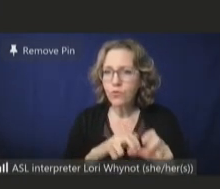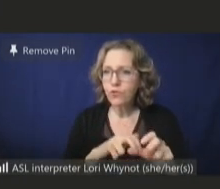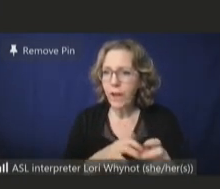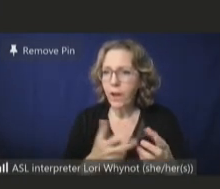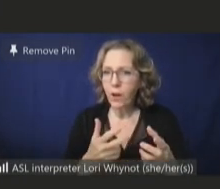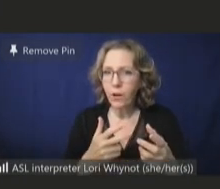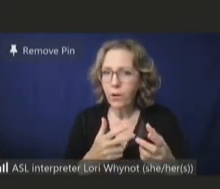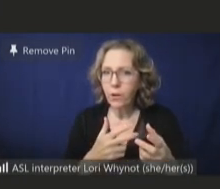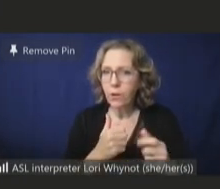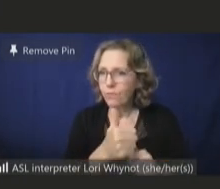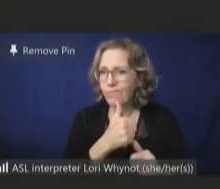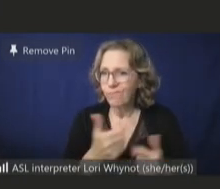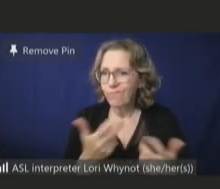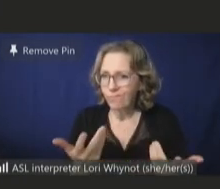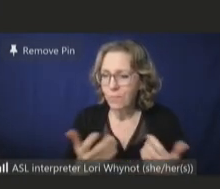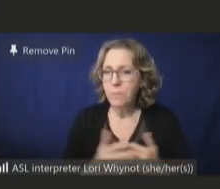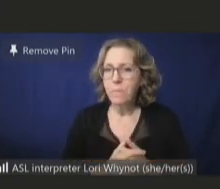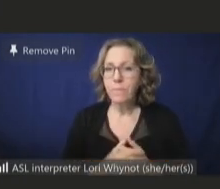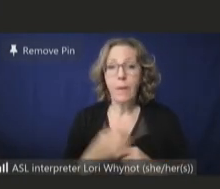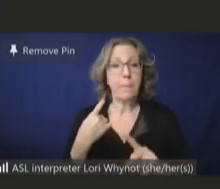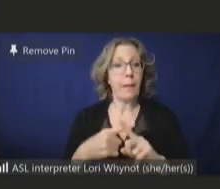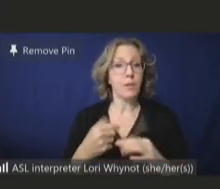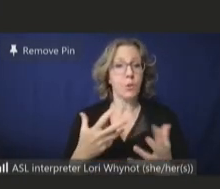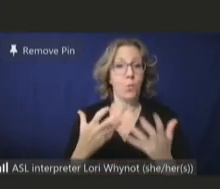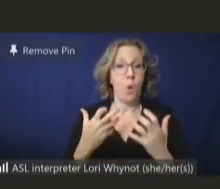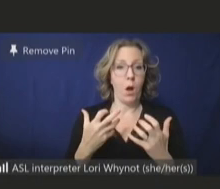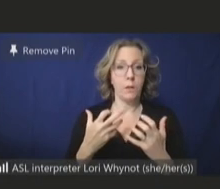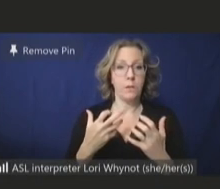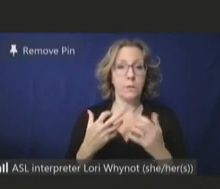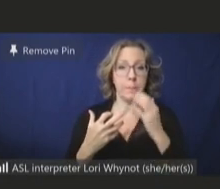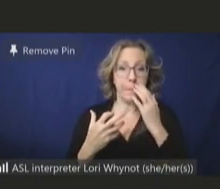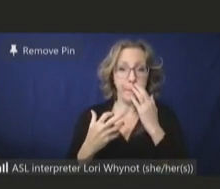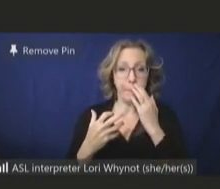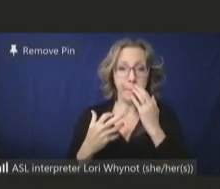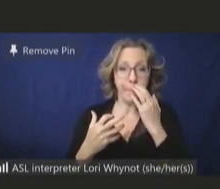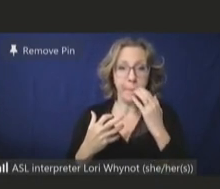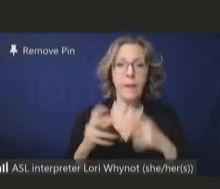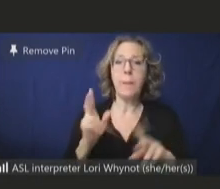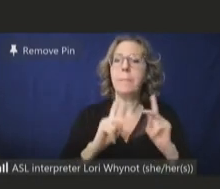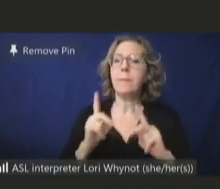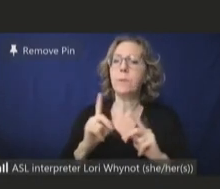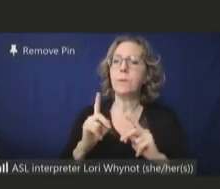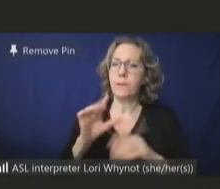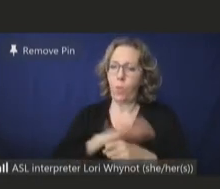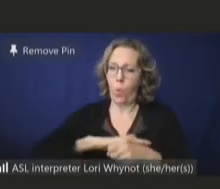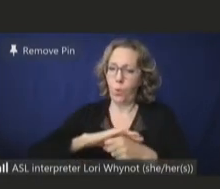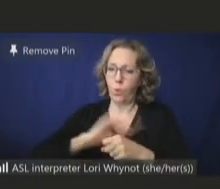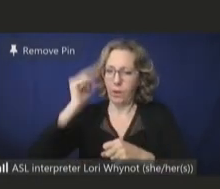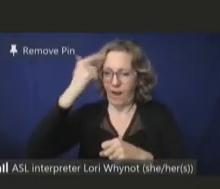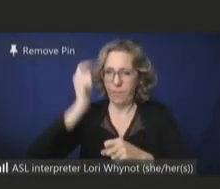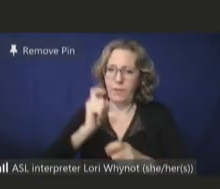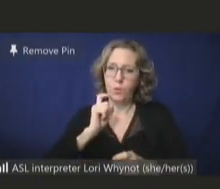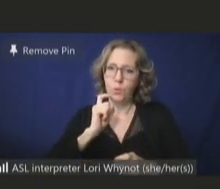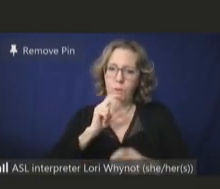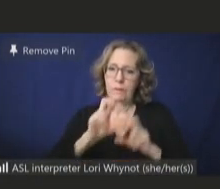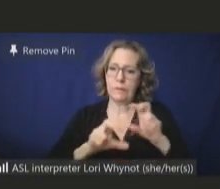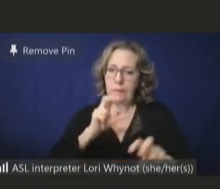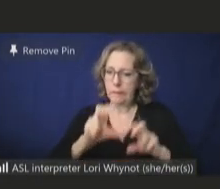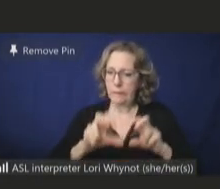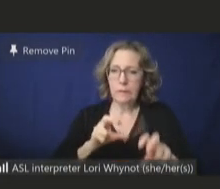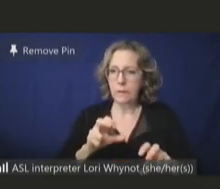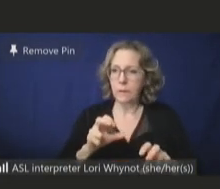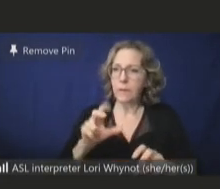resources and support to states so that they can invest in their taxi cab companies, which we know have been decimated from